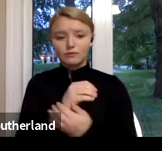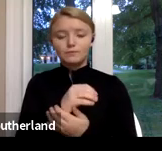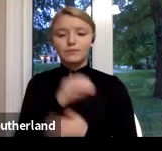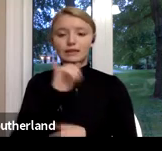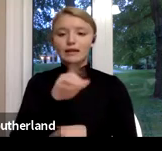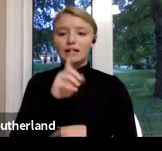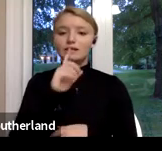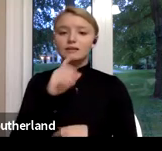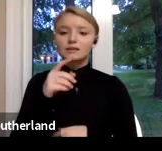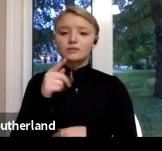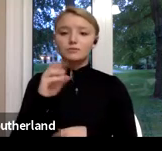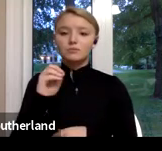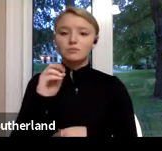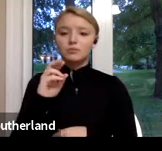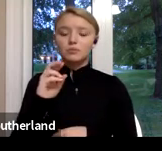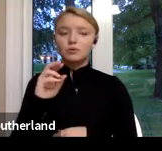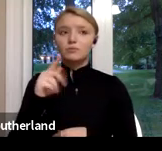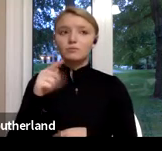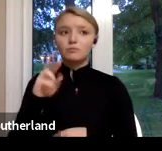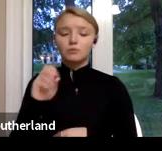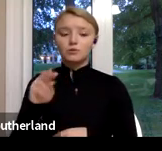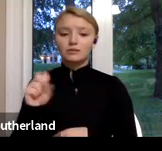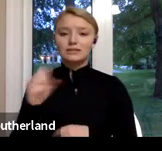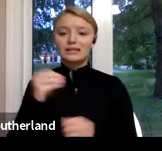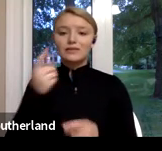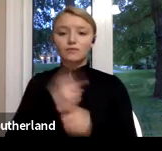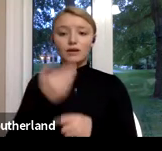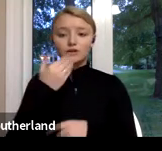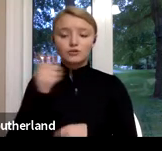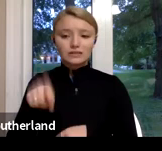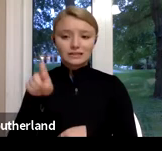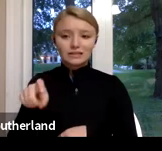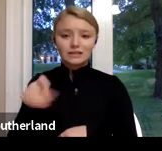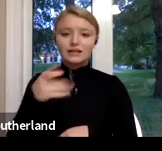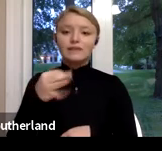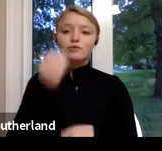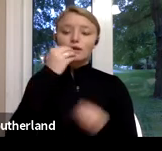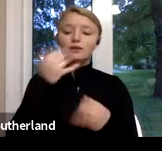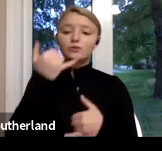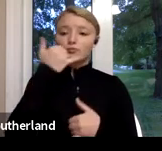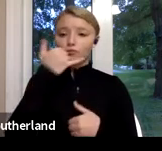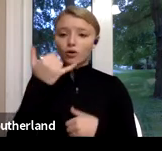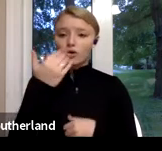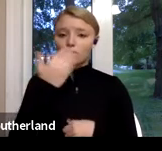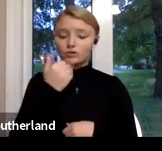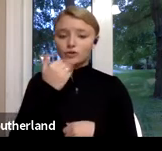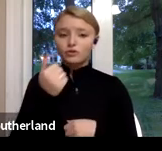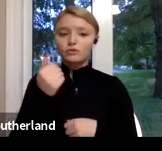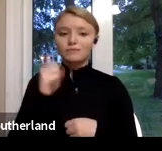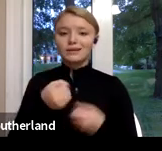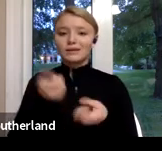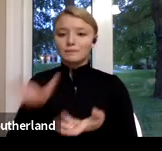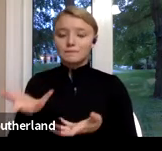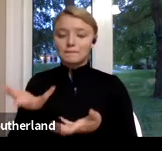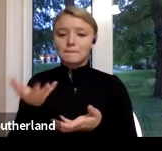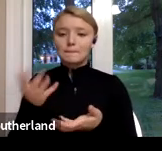right sugars are needed. If you're eating the wrong sugar, it can actually render the whole structure of